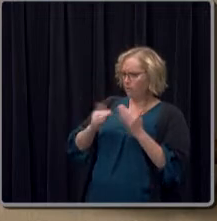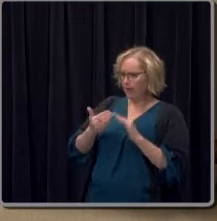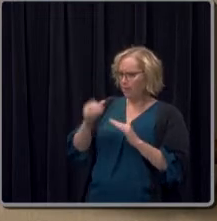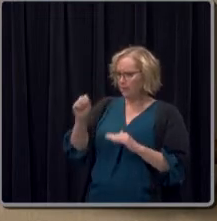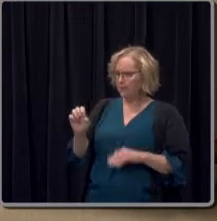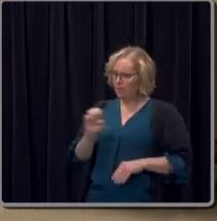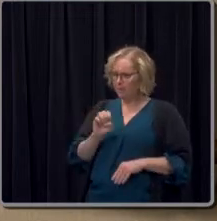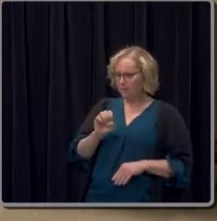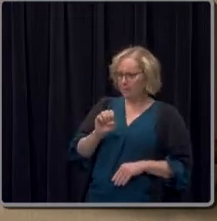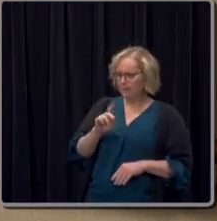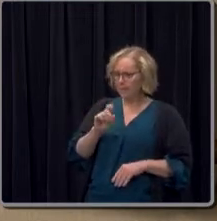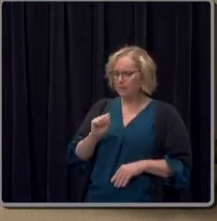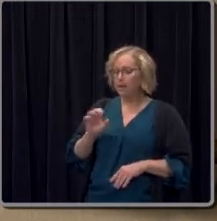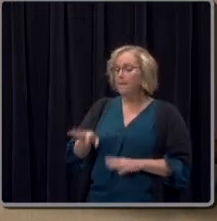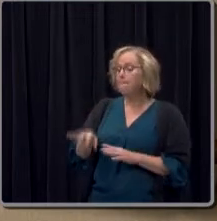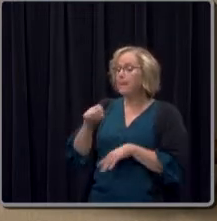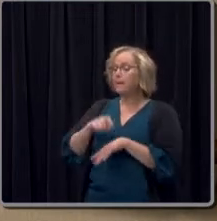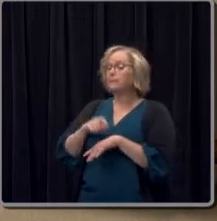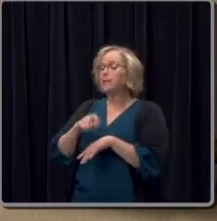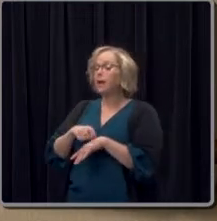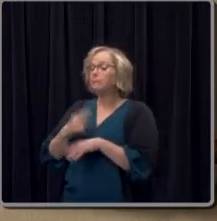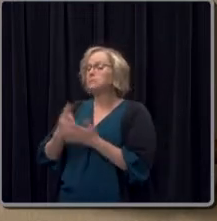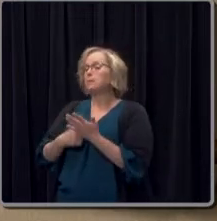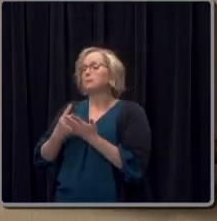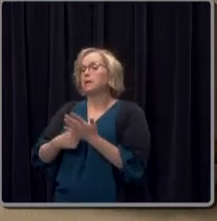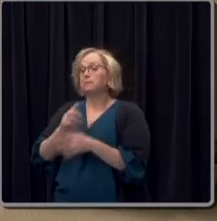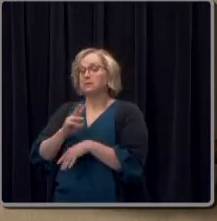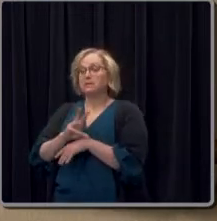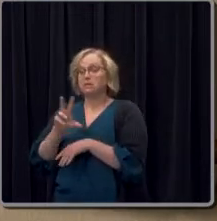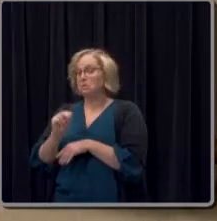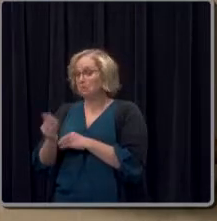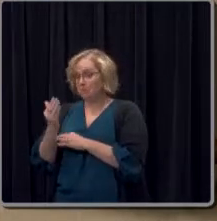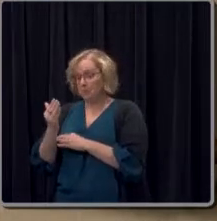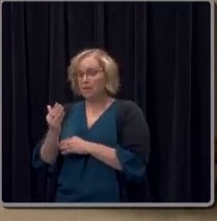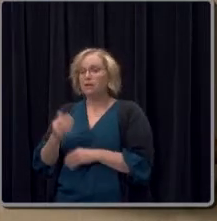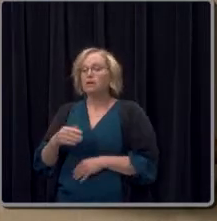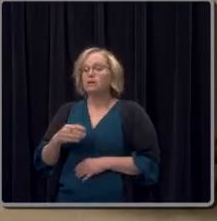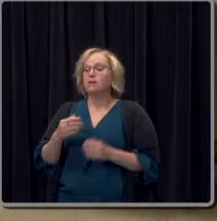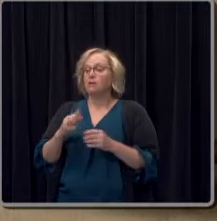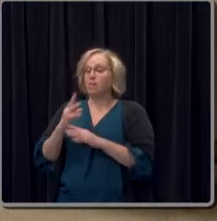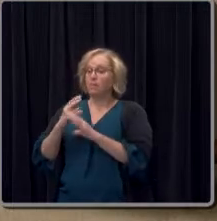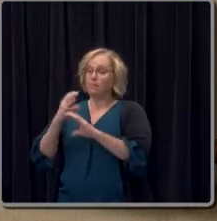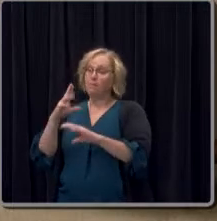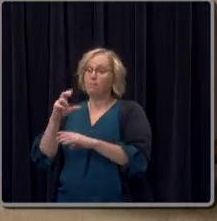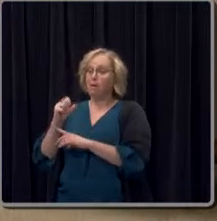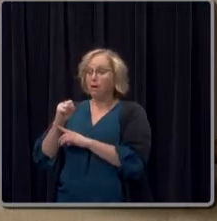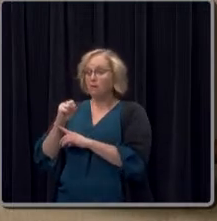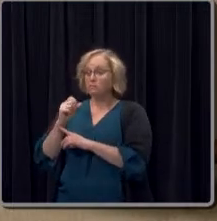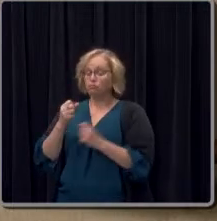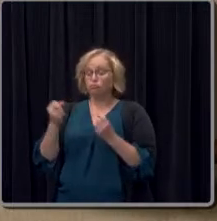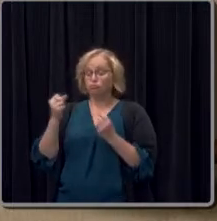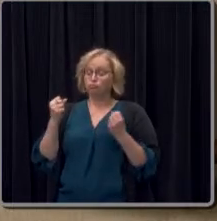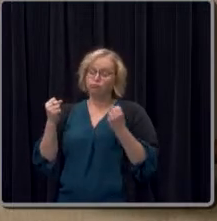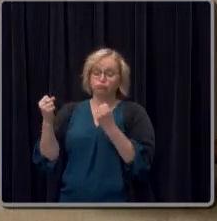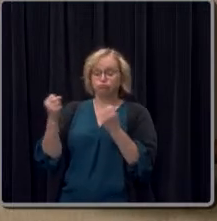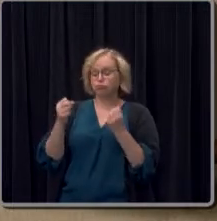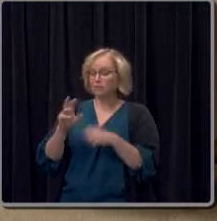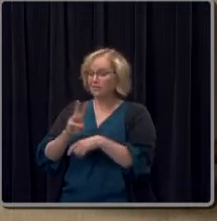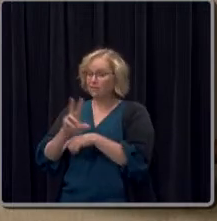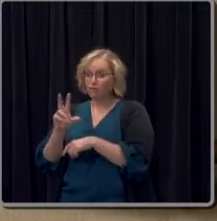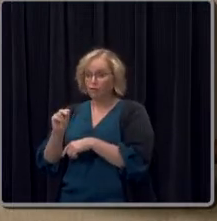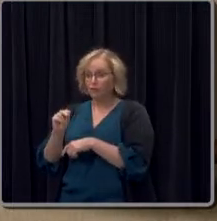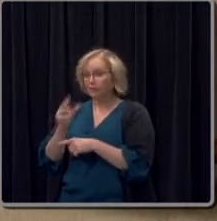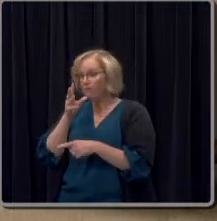were sometimes 6:30 in the morning. Our bus drivers would come and pick us up out in rural Kansas, out at a farmland. You know